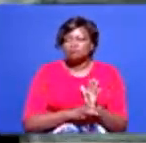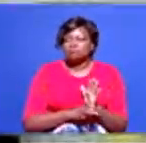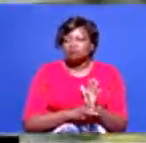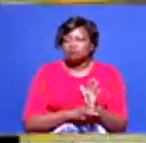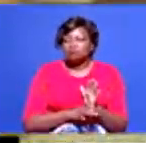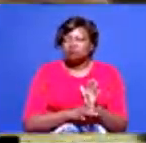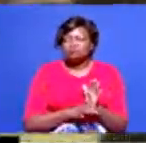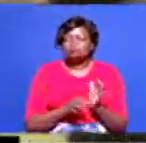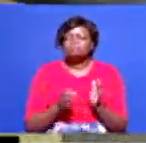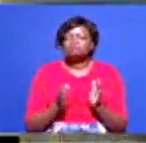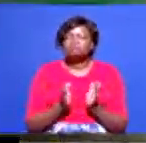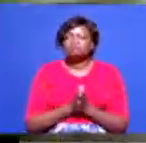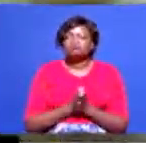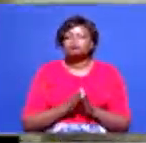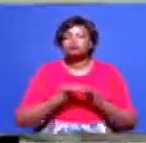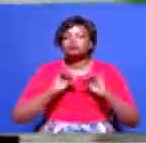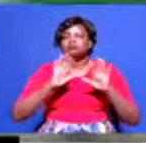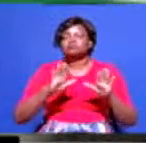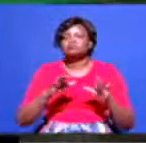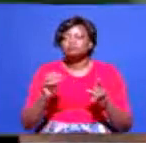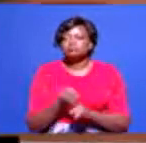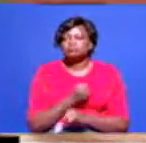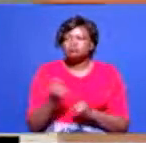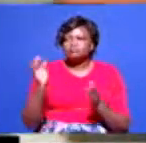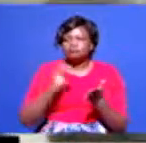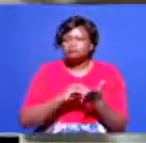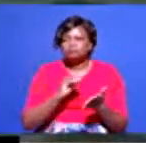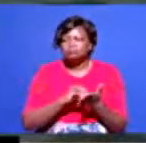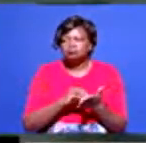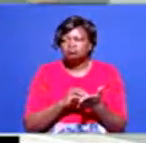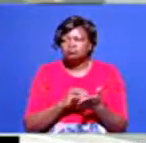of the violence. Ben Chumba, Prime Edition.